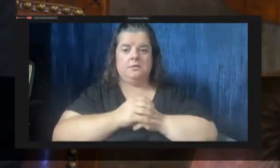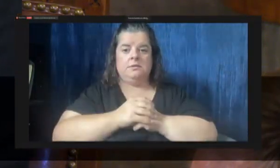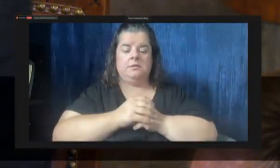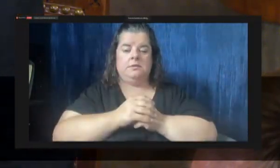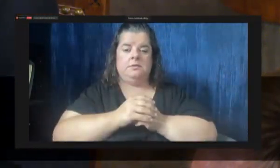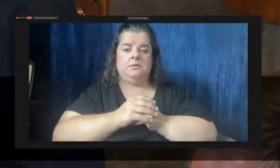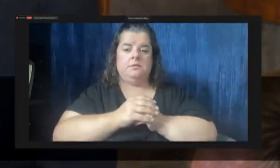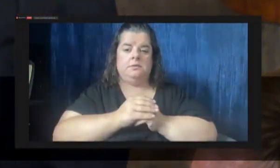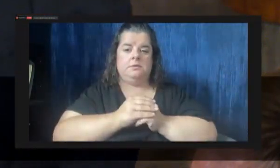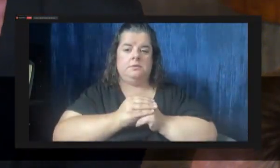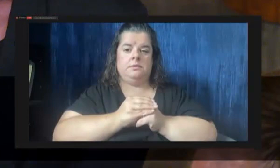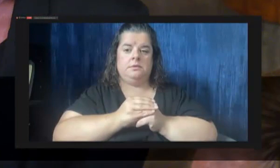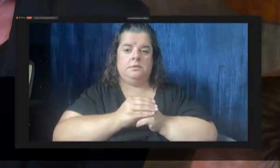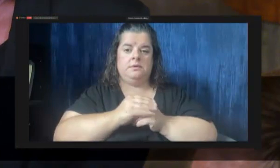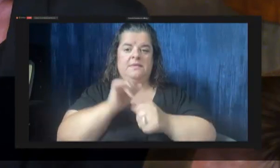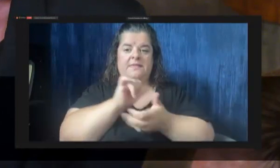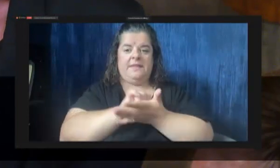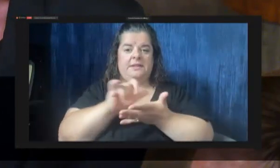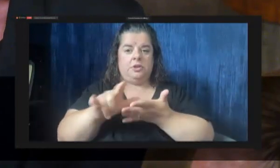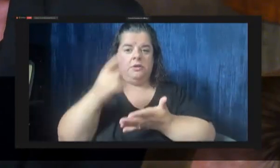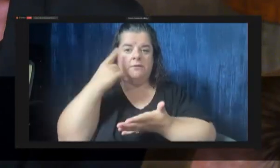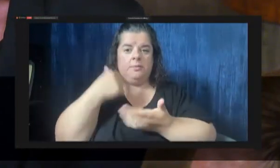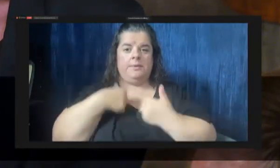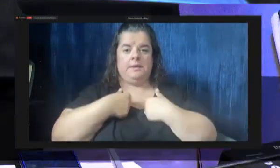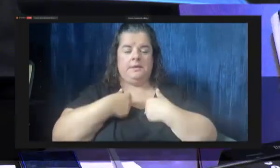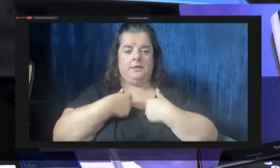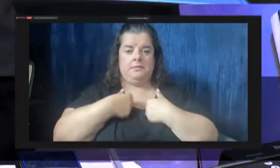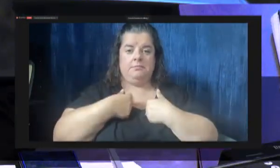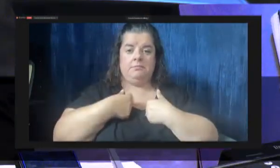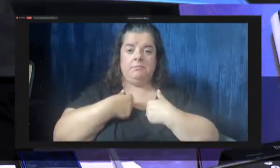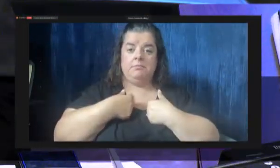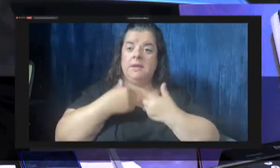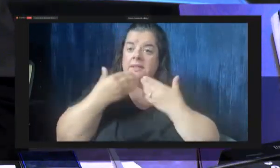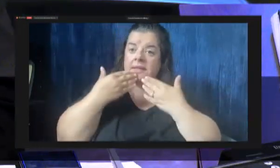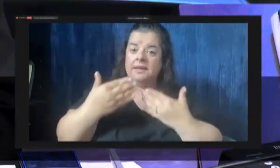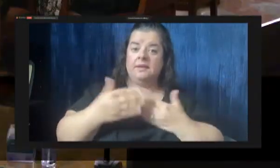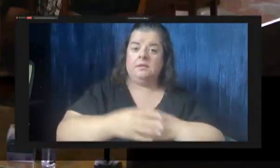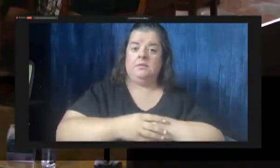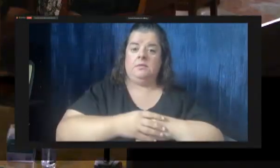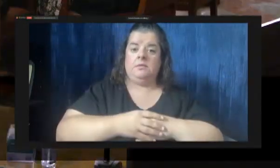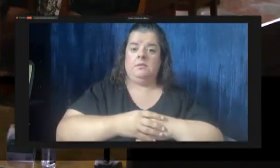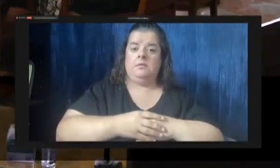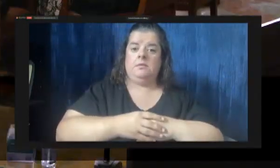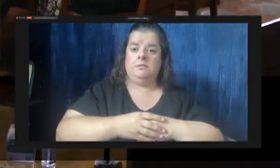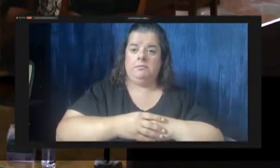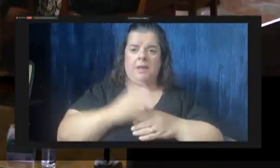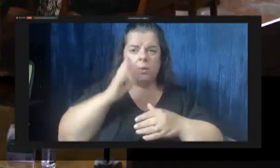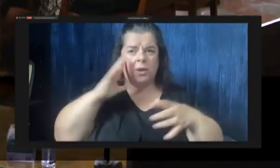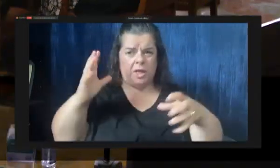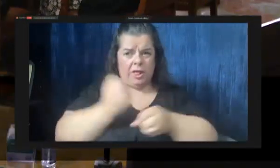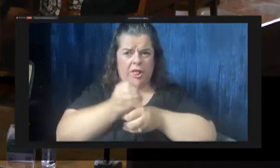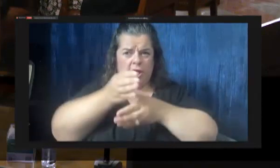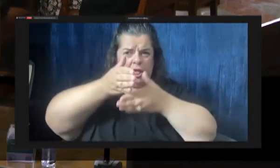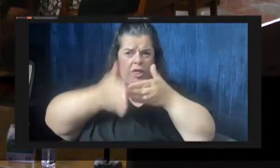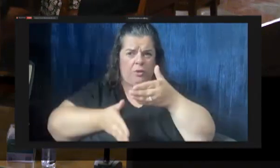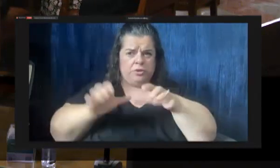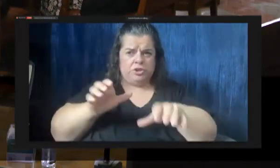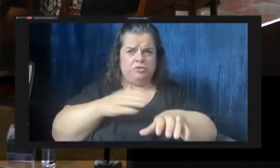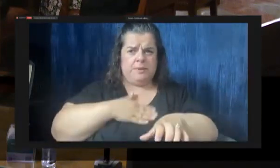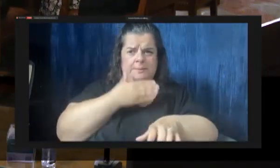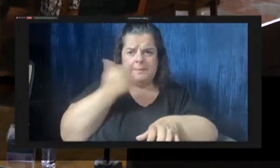me. Thank you. Third round, Councilman Cross. Thank you. Maybe I'll close it out. Okay. I'll do my best to do